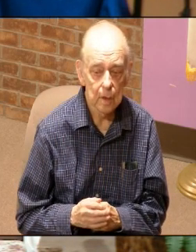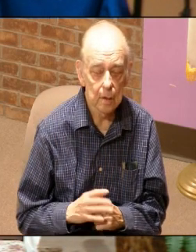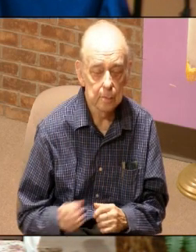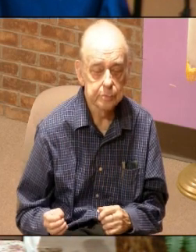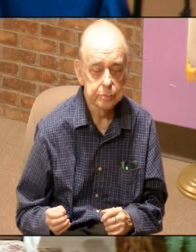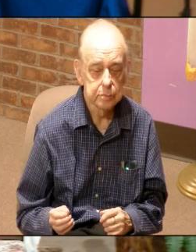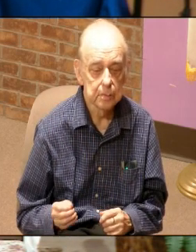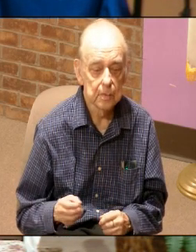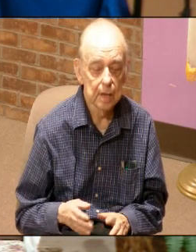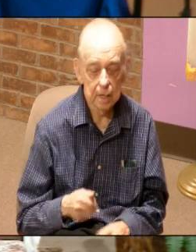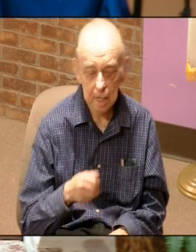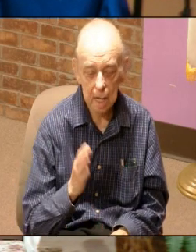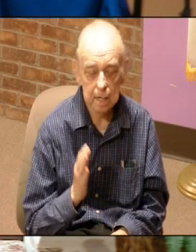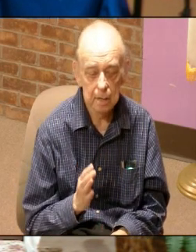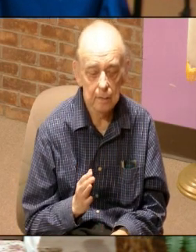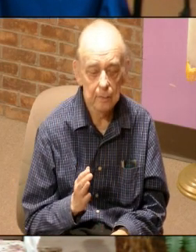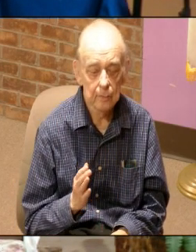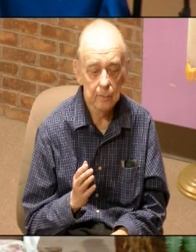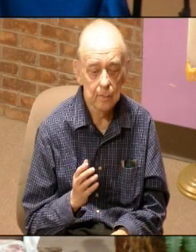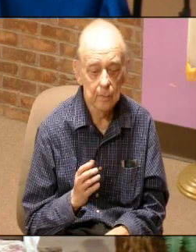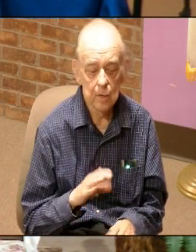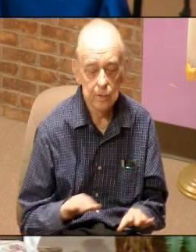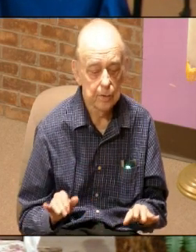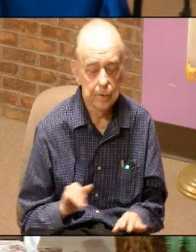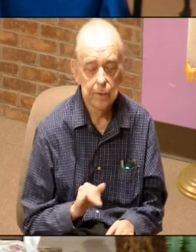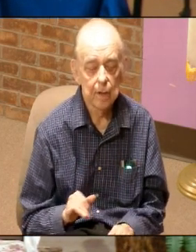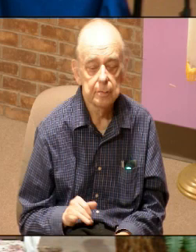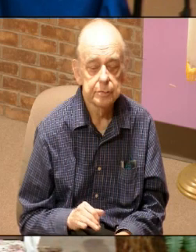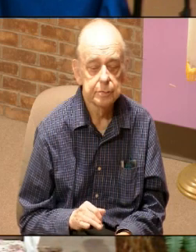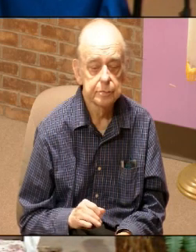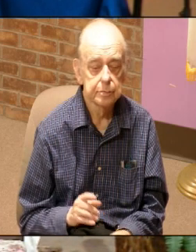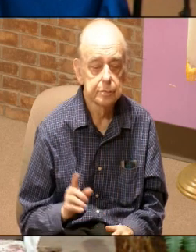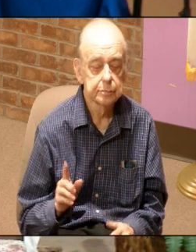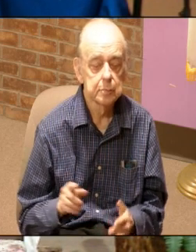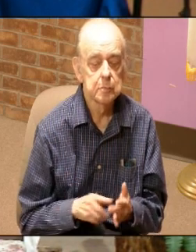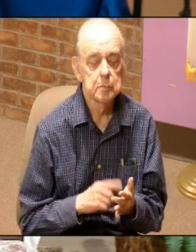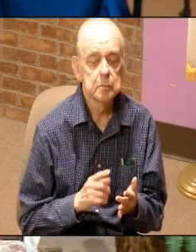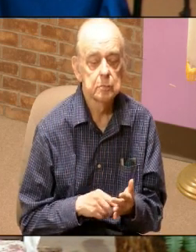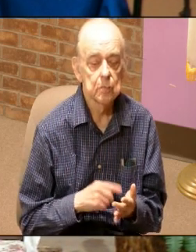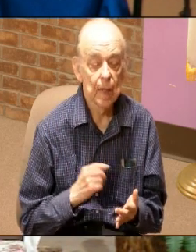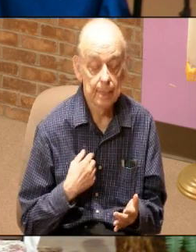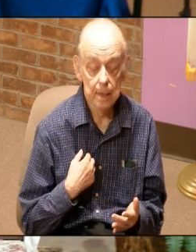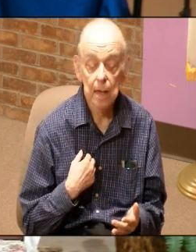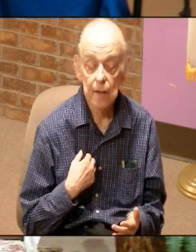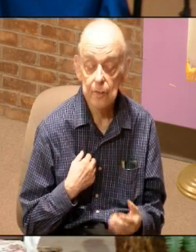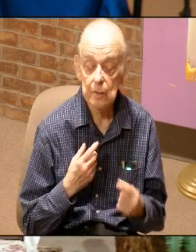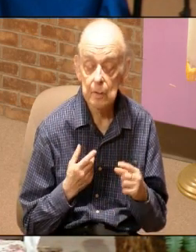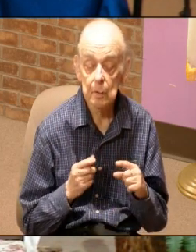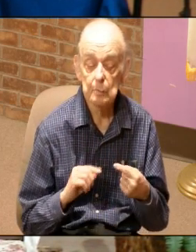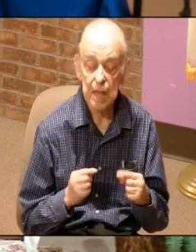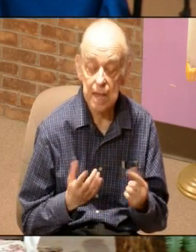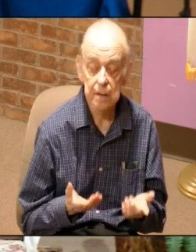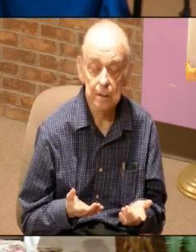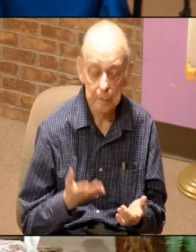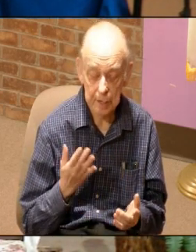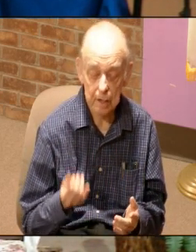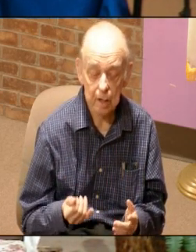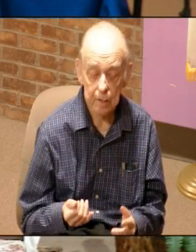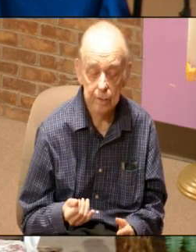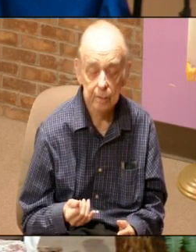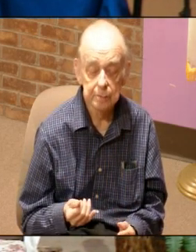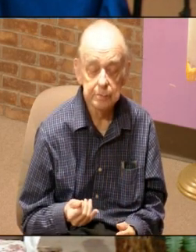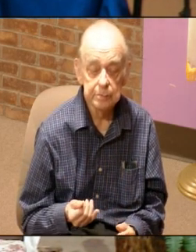and let him do his thing. And sometimes that can be painful because